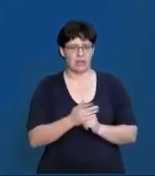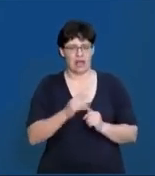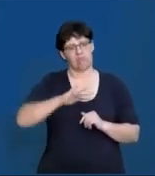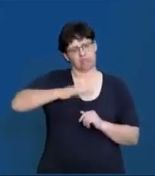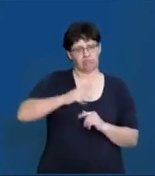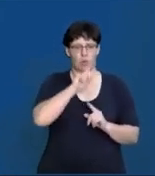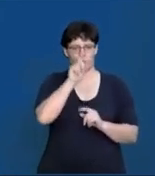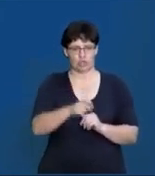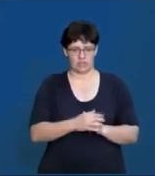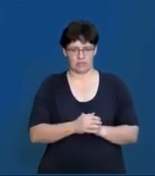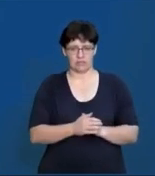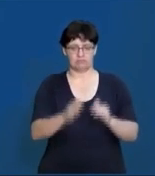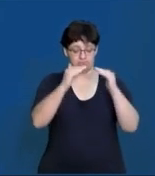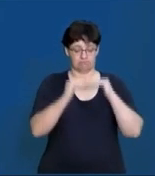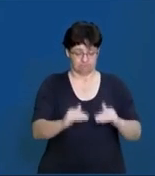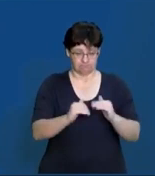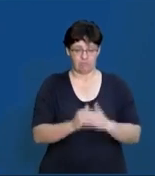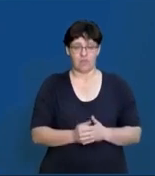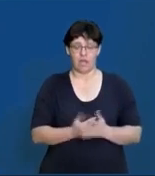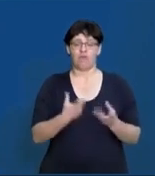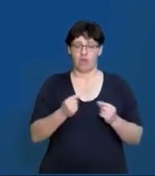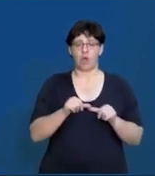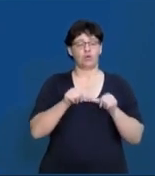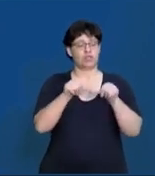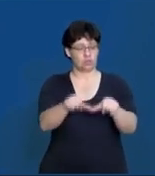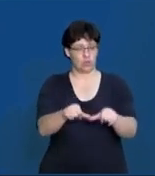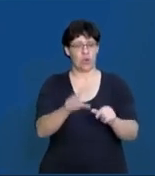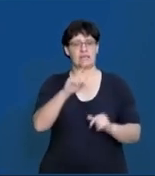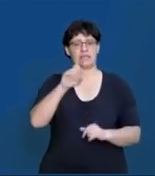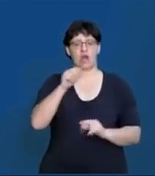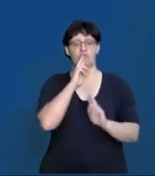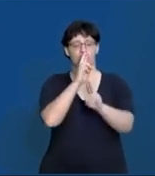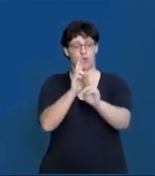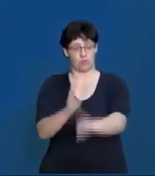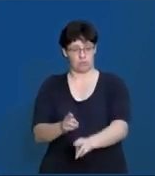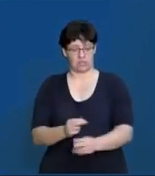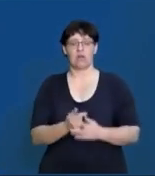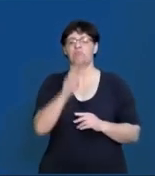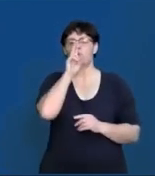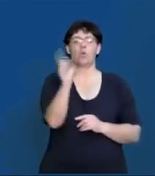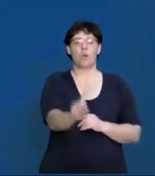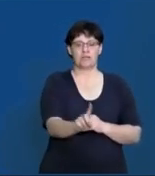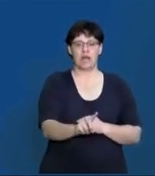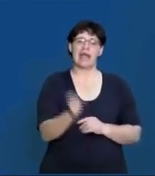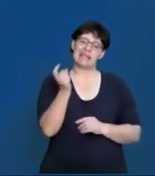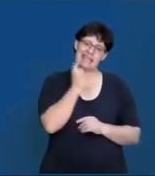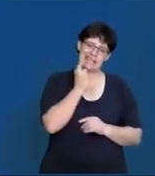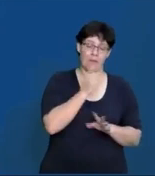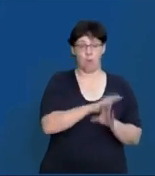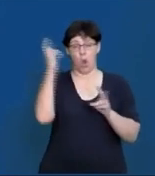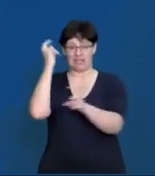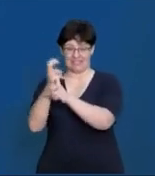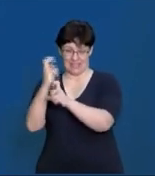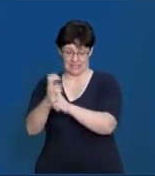of question. Let's continue. Right, as we're continuing again with our data response, now we are looking